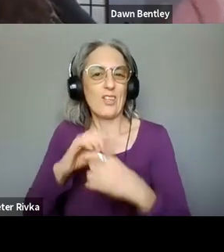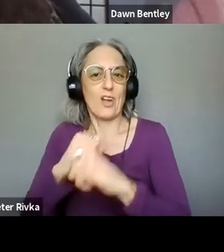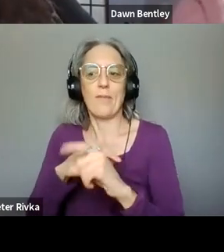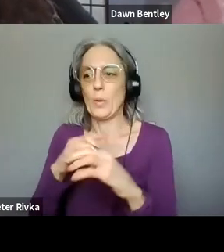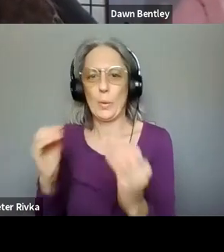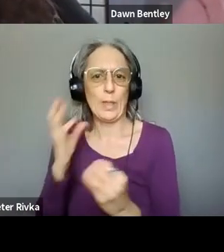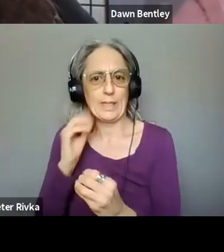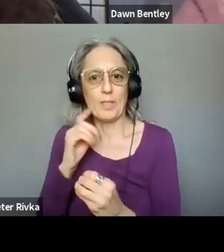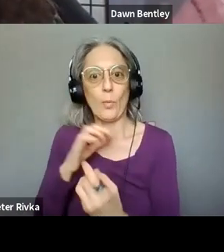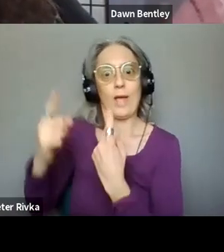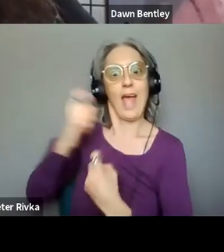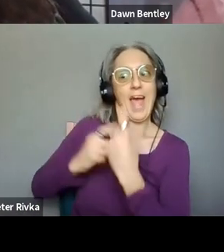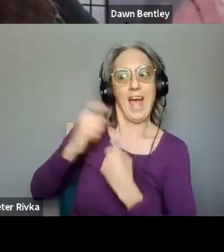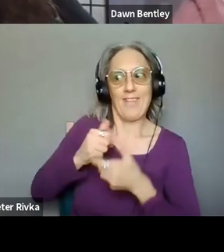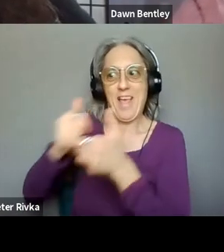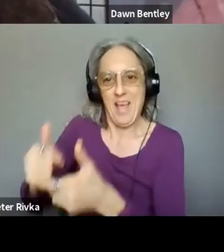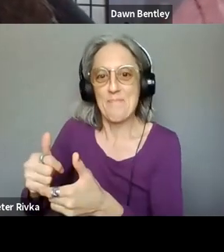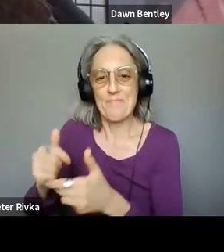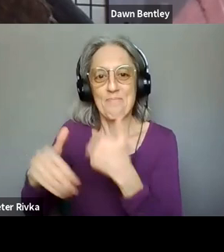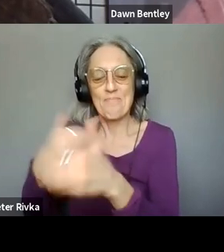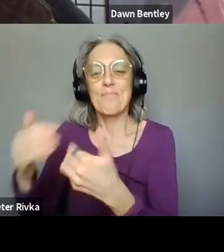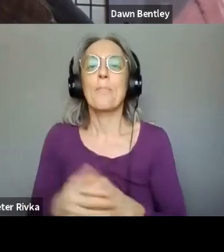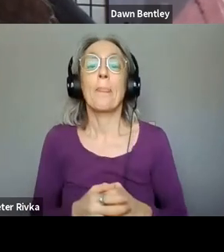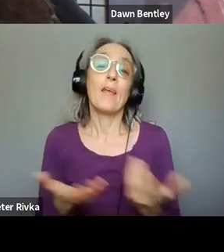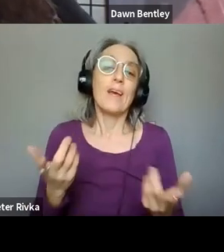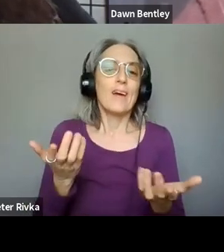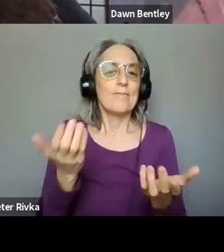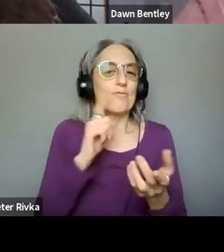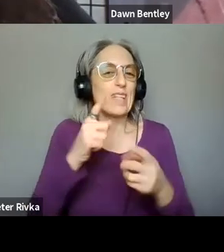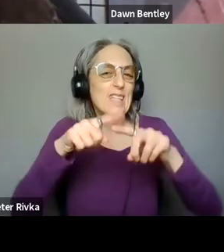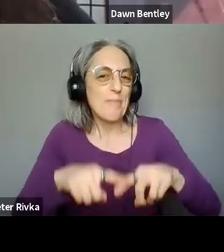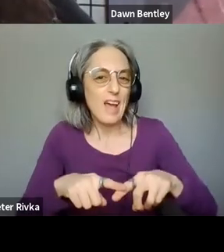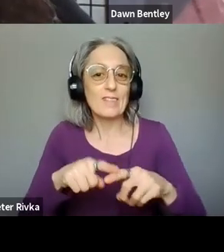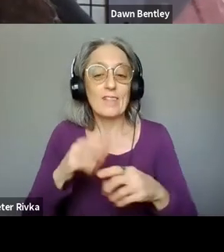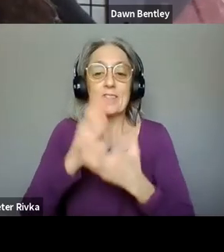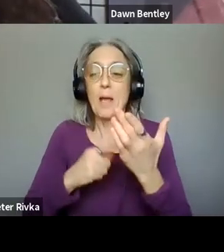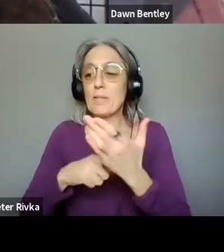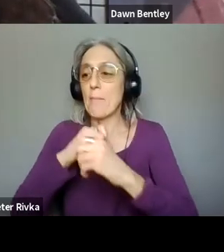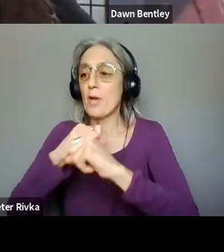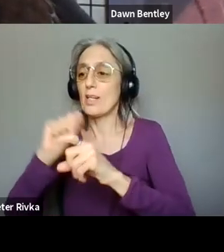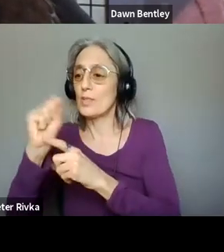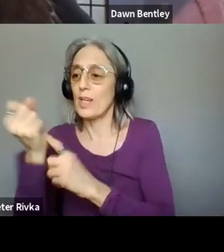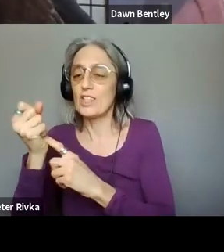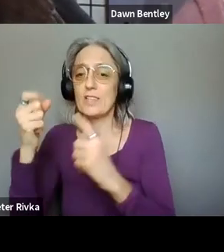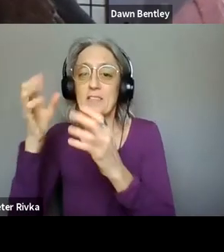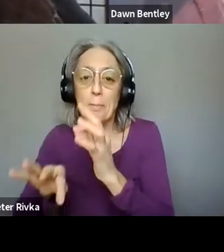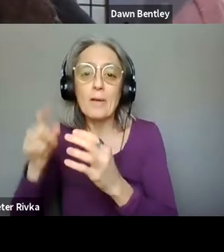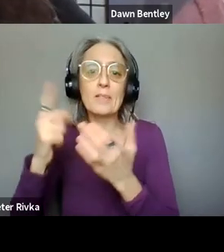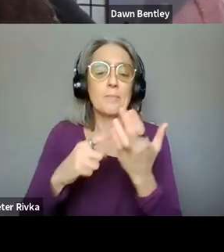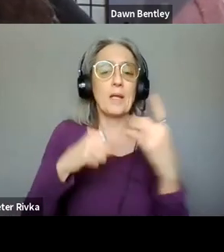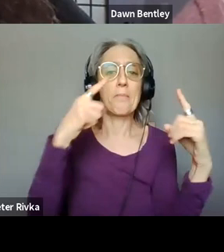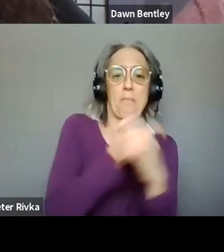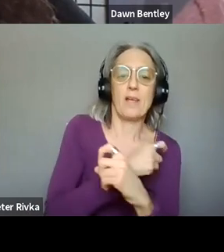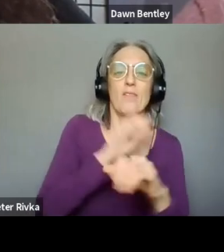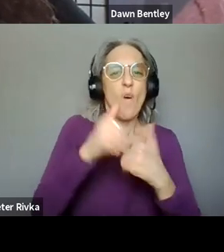And again, it depends on the complexity of the guardianship. Every guardianship case is different, and that's kind of the point of